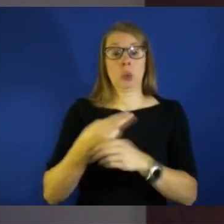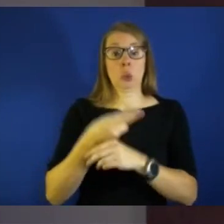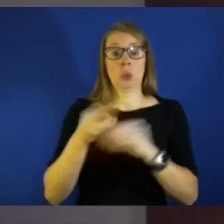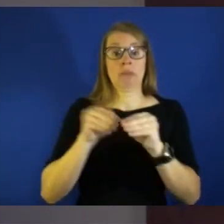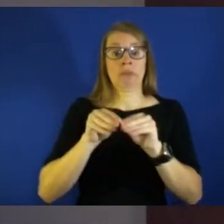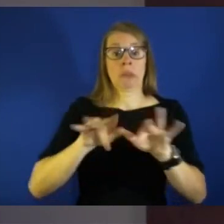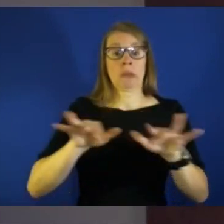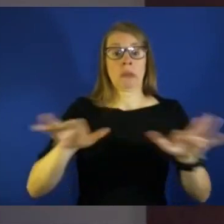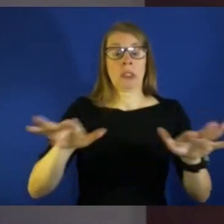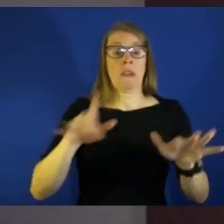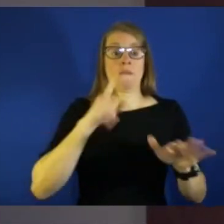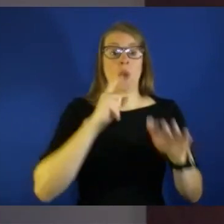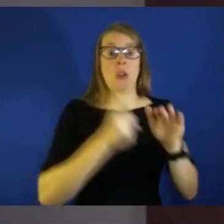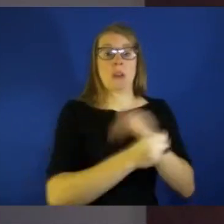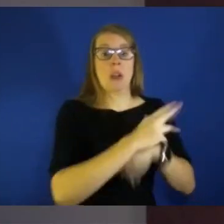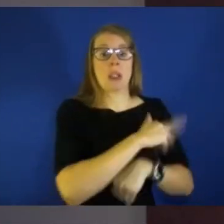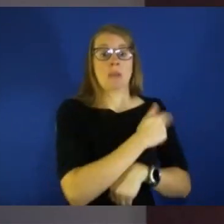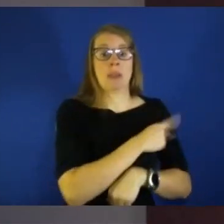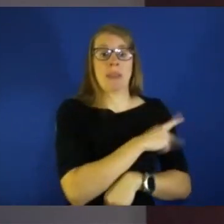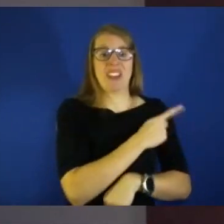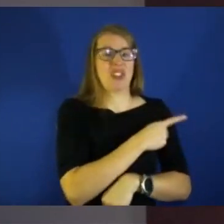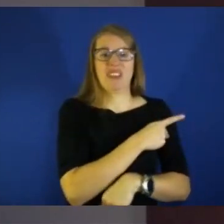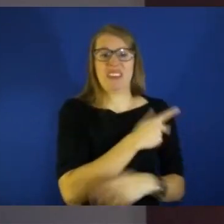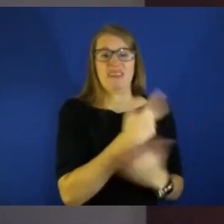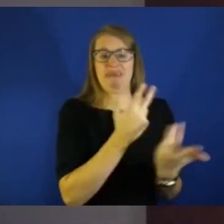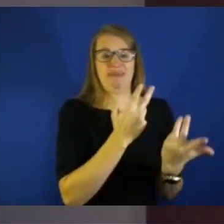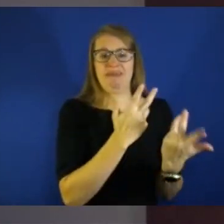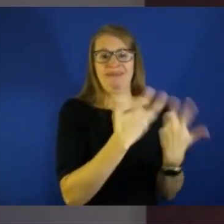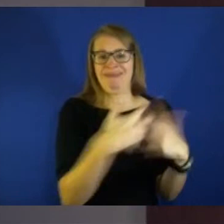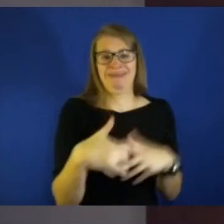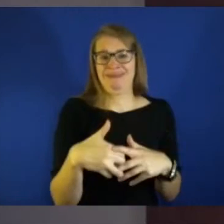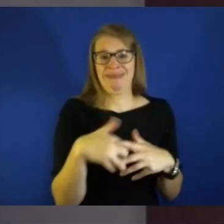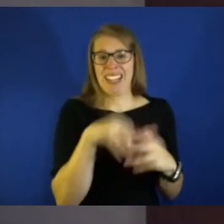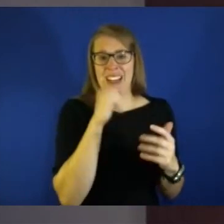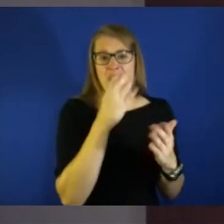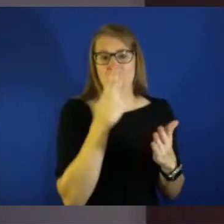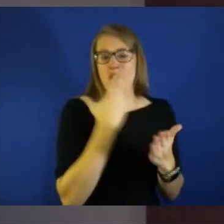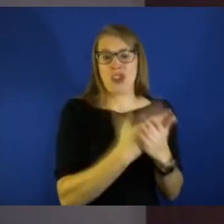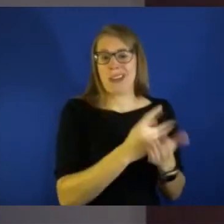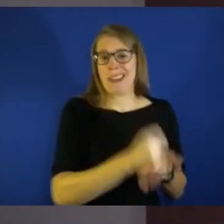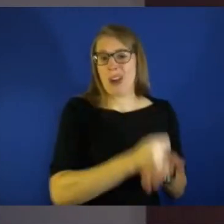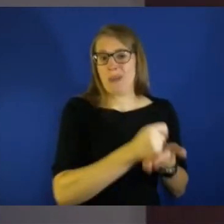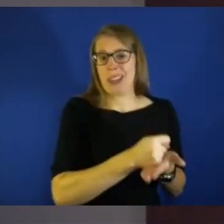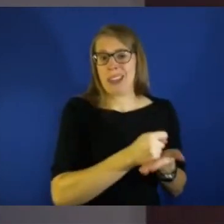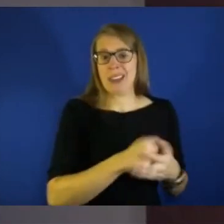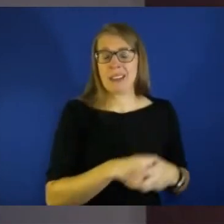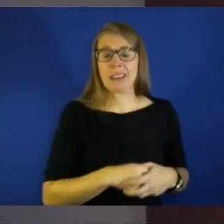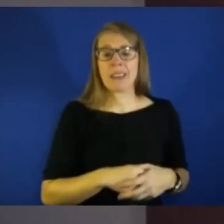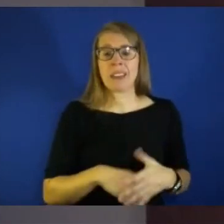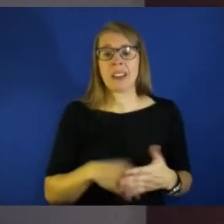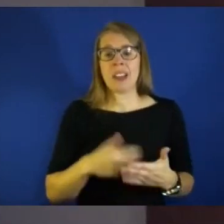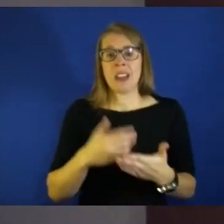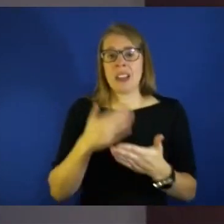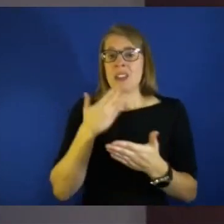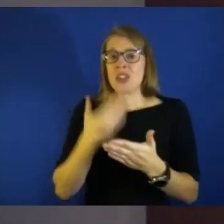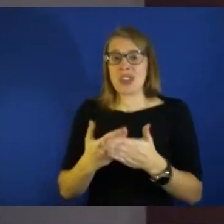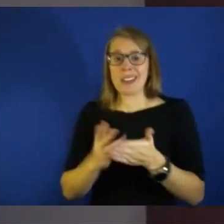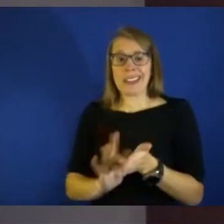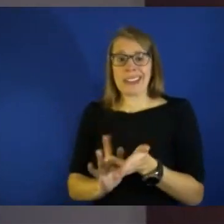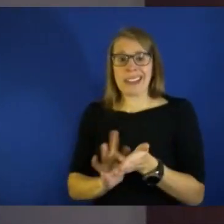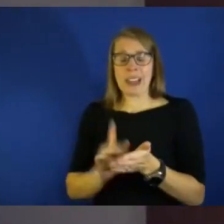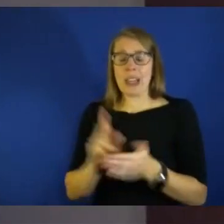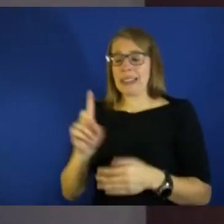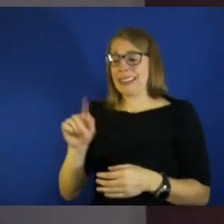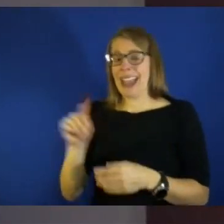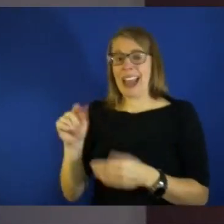hospitalized patients, really didn't pan out. They didn't work very well. We haven't had a lot of data on people